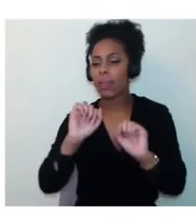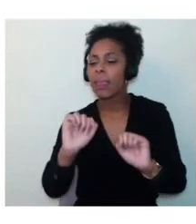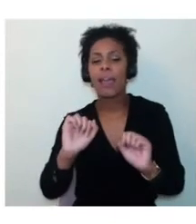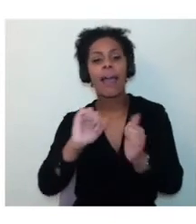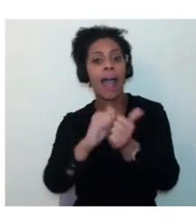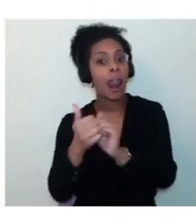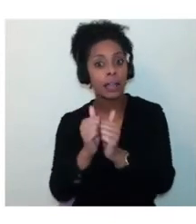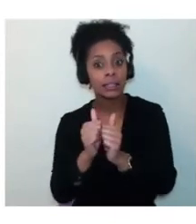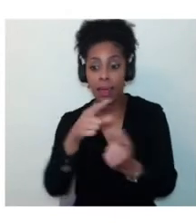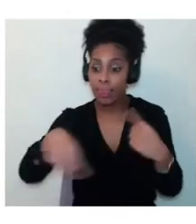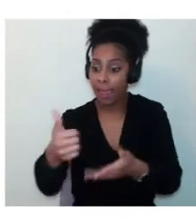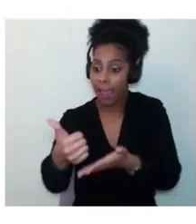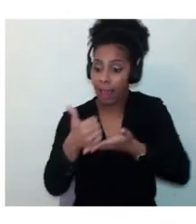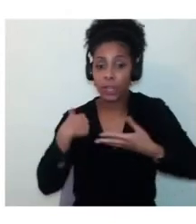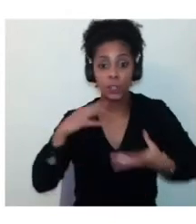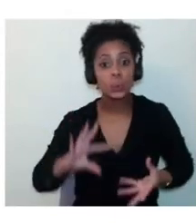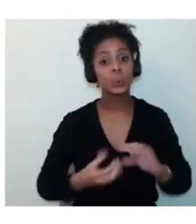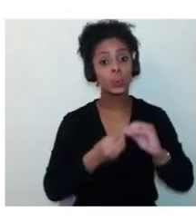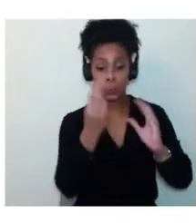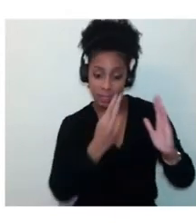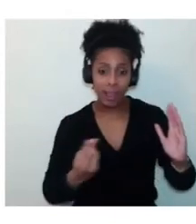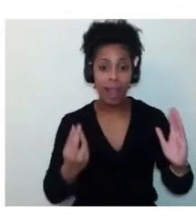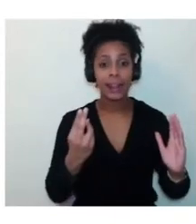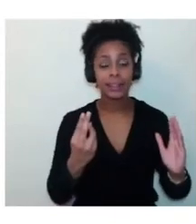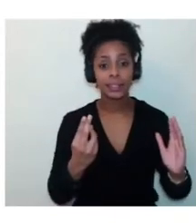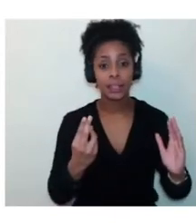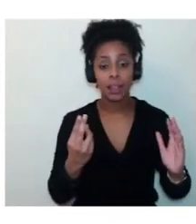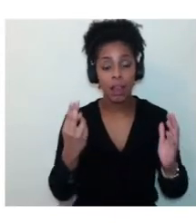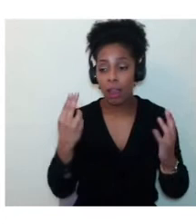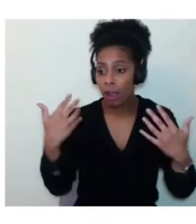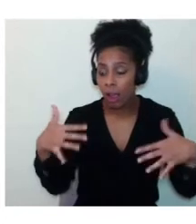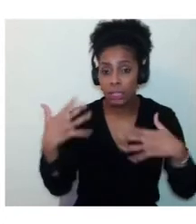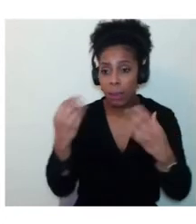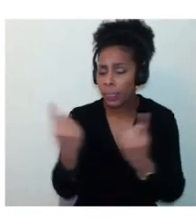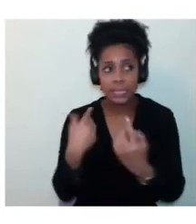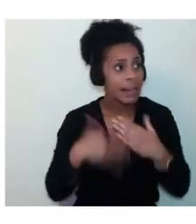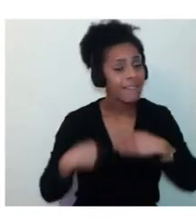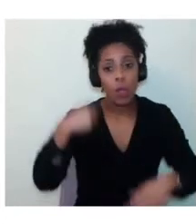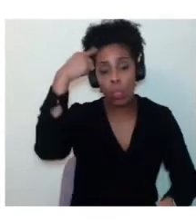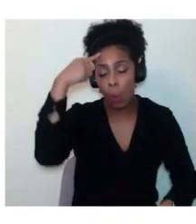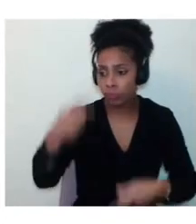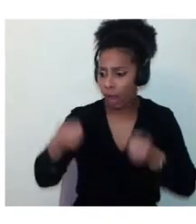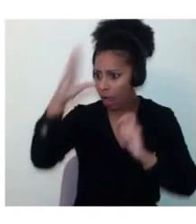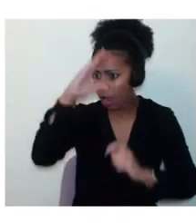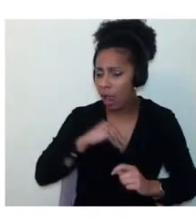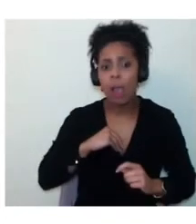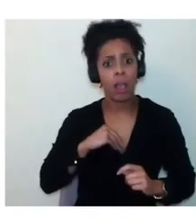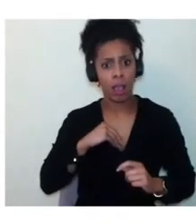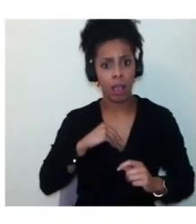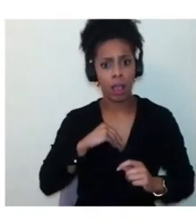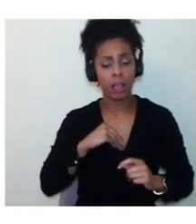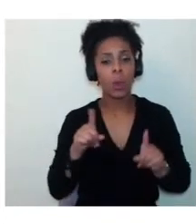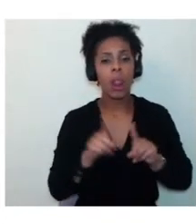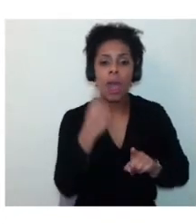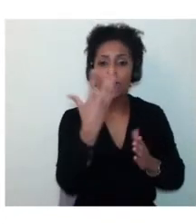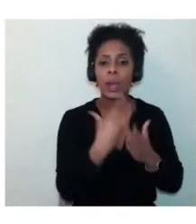great examples of how things I hadn't thought of before are brought to light. So for example, one of the things we had a discussion with all of